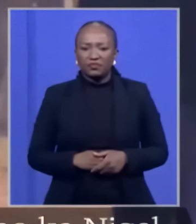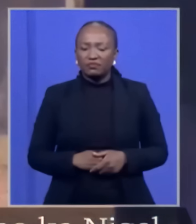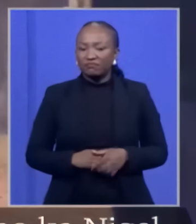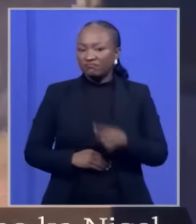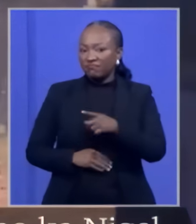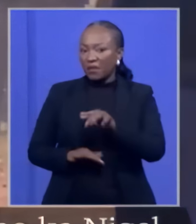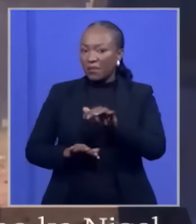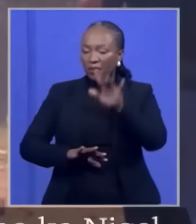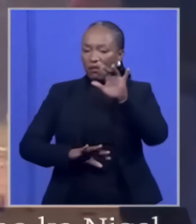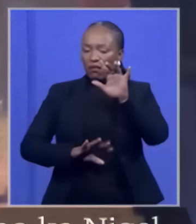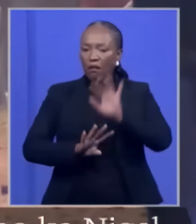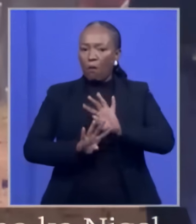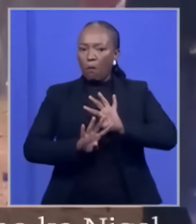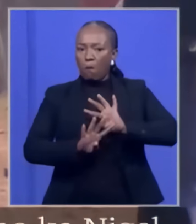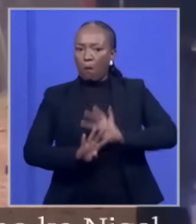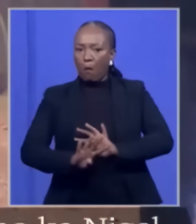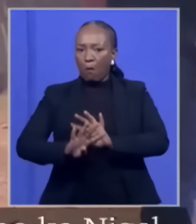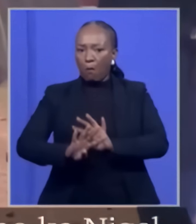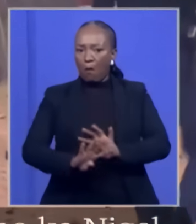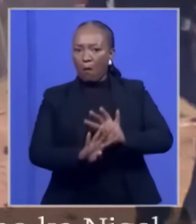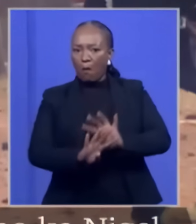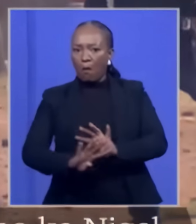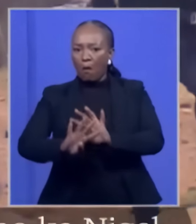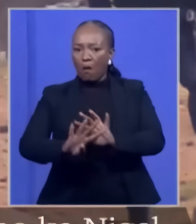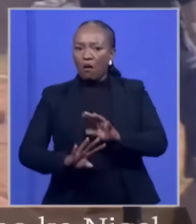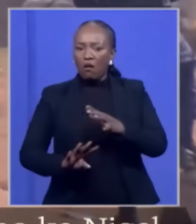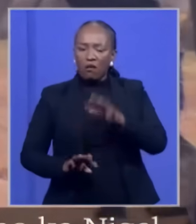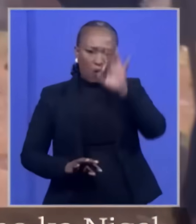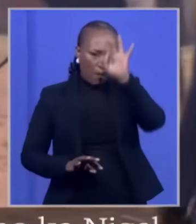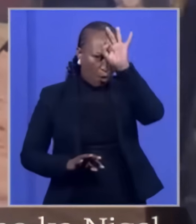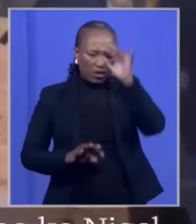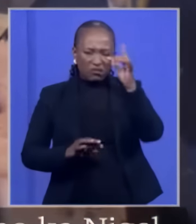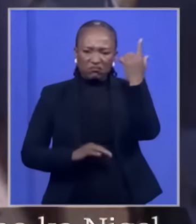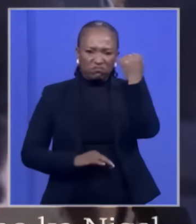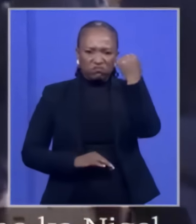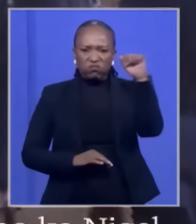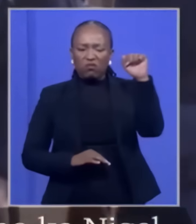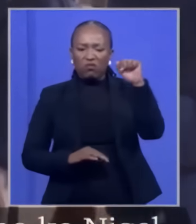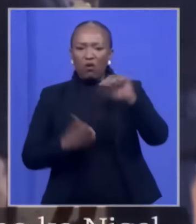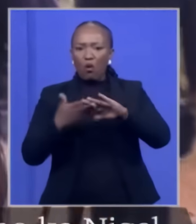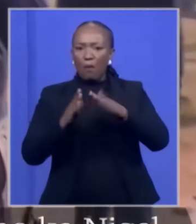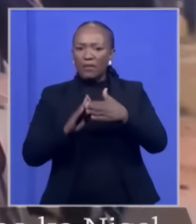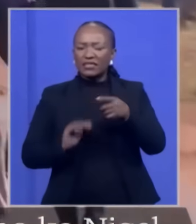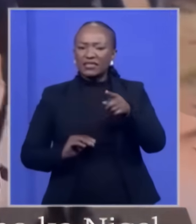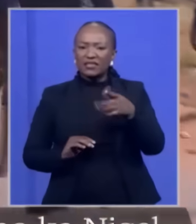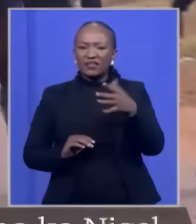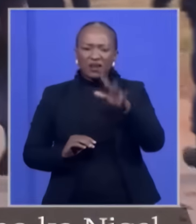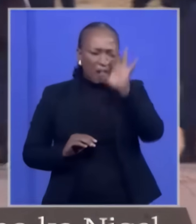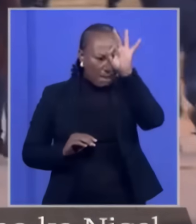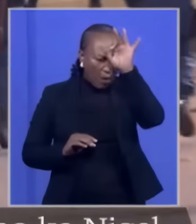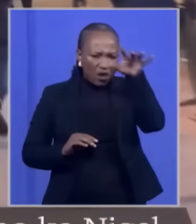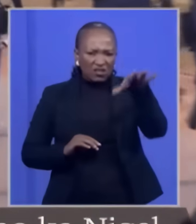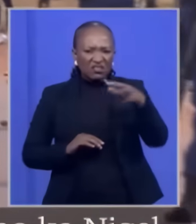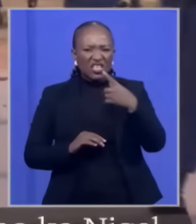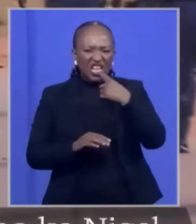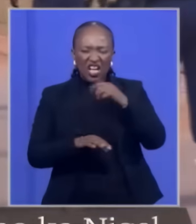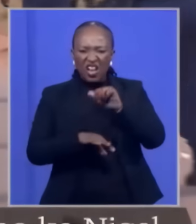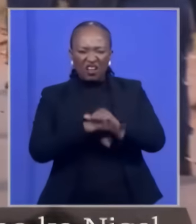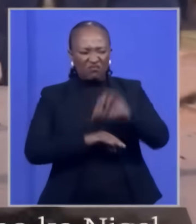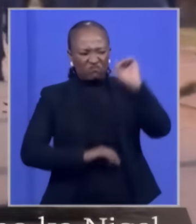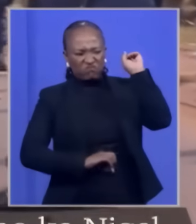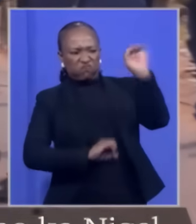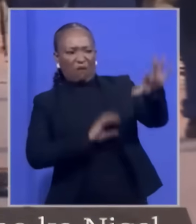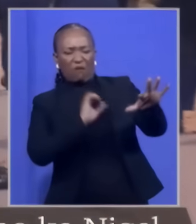Boipiletšo bjo bo bile ba fetoga ntwa kgahlanong le maphodisa fao maloko a setšhaba a bego a foša maphodisa ka maswika gomme bona ba iphetolela